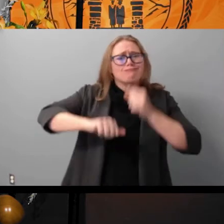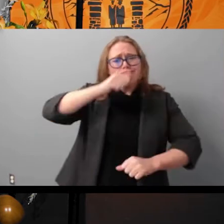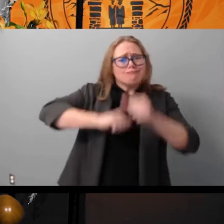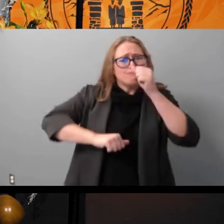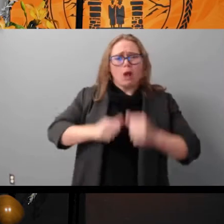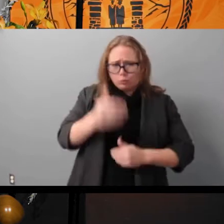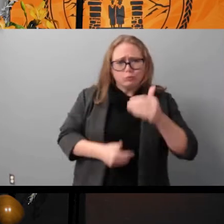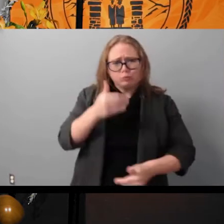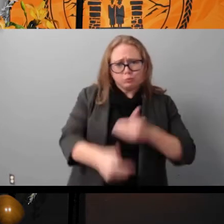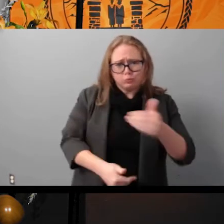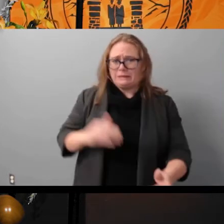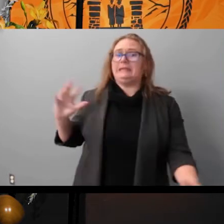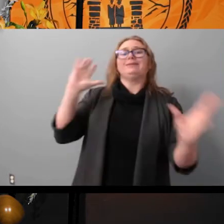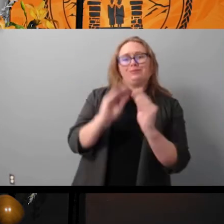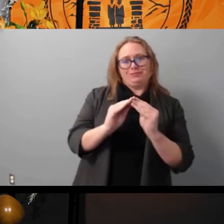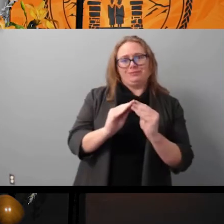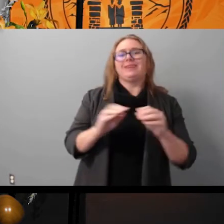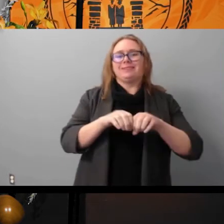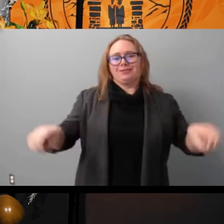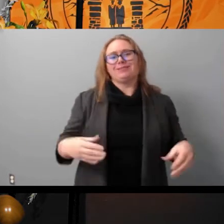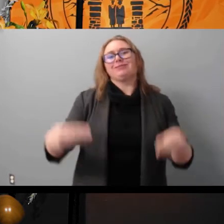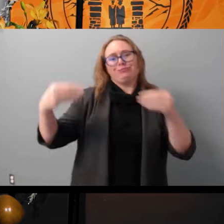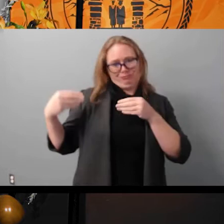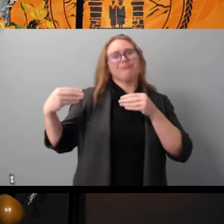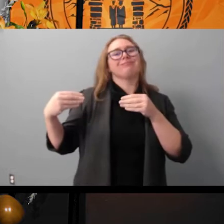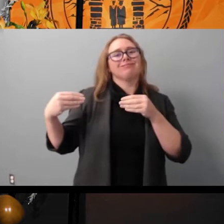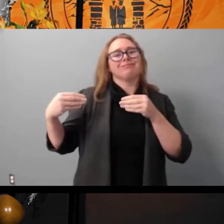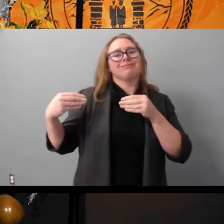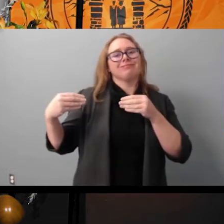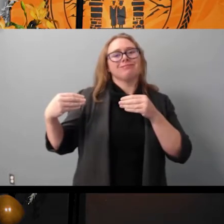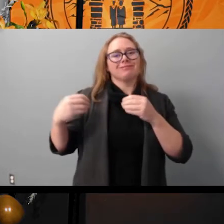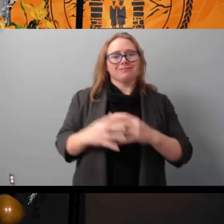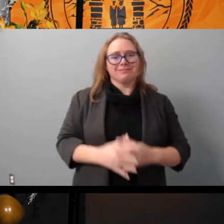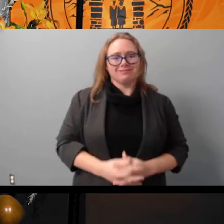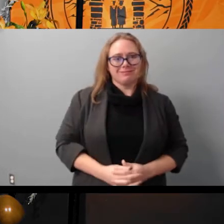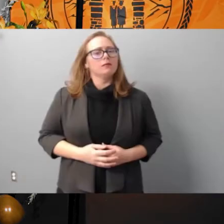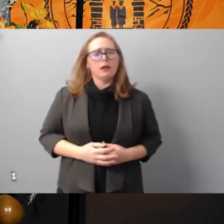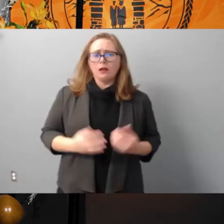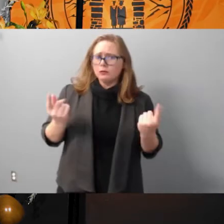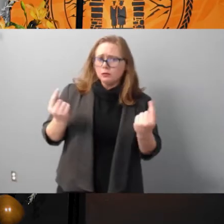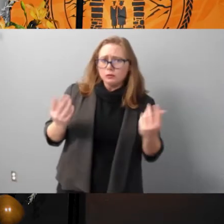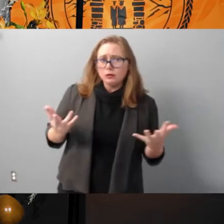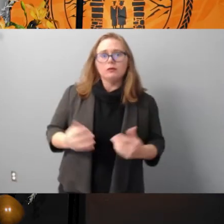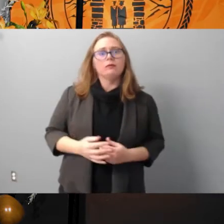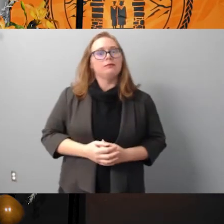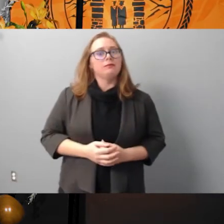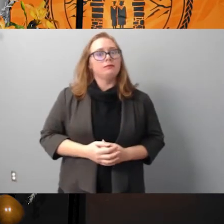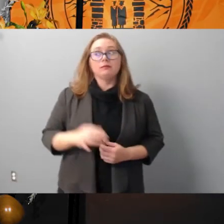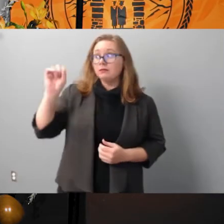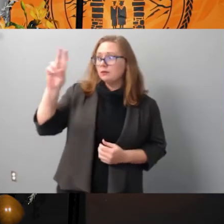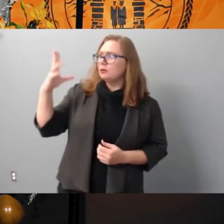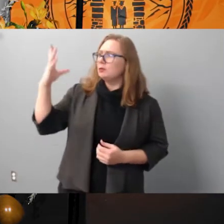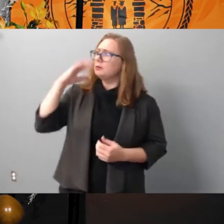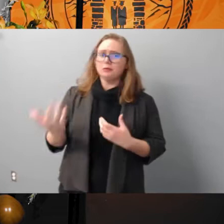degree. But what I ask of you now is that you take the experience that you have gained here